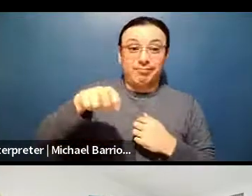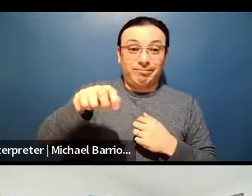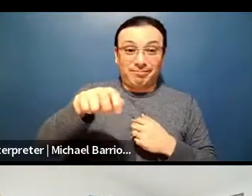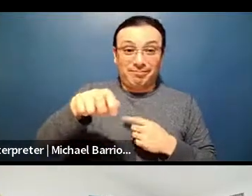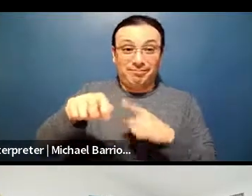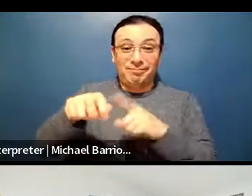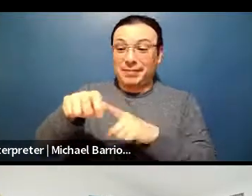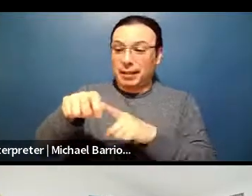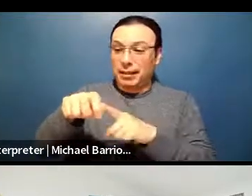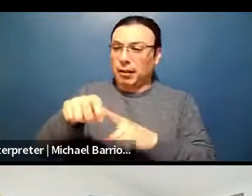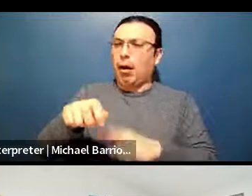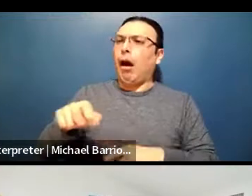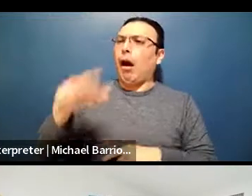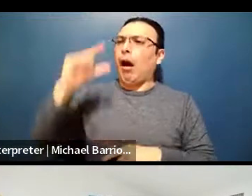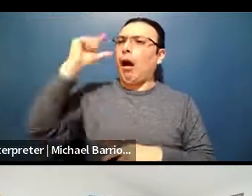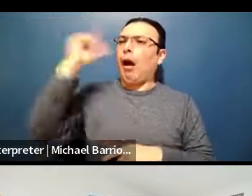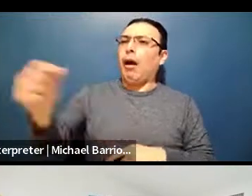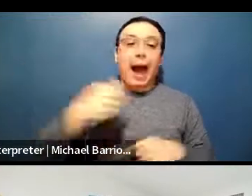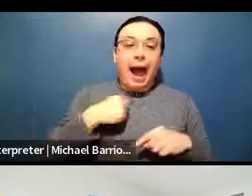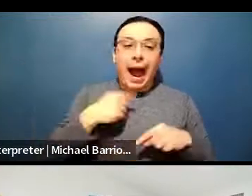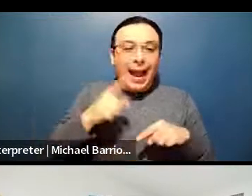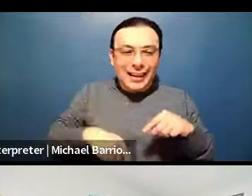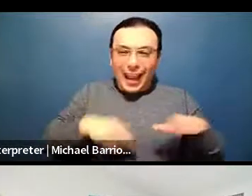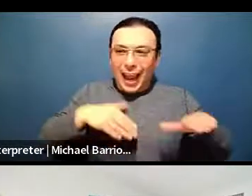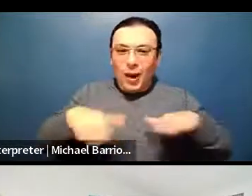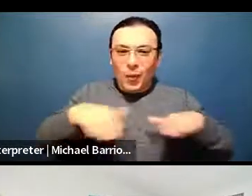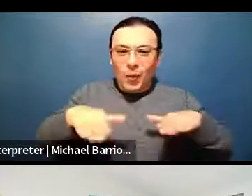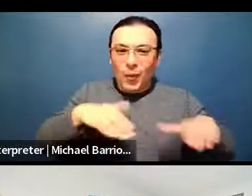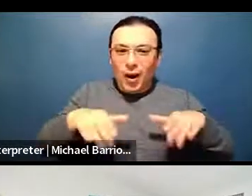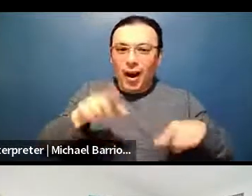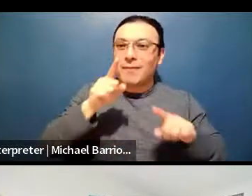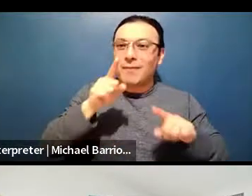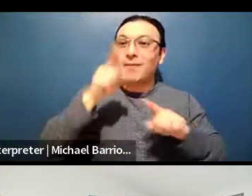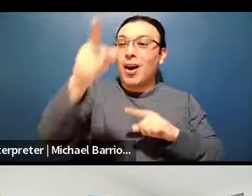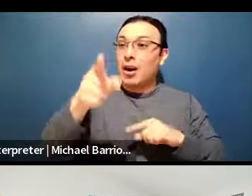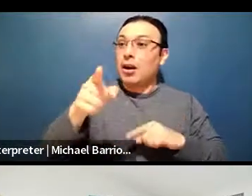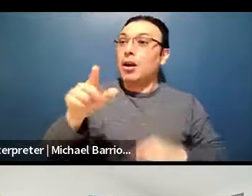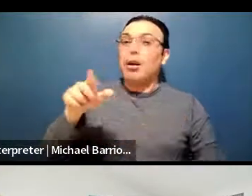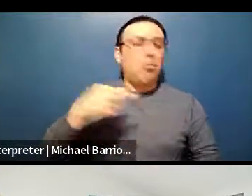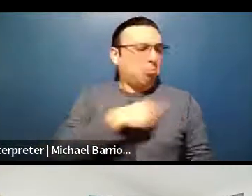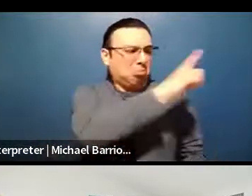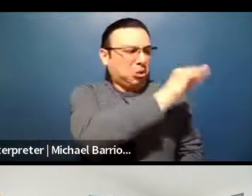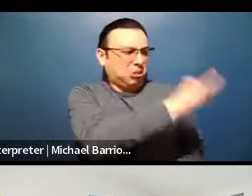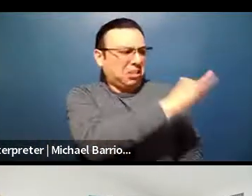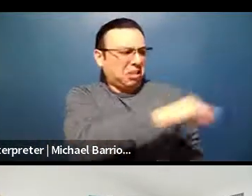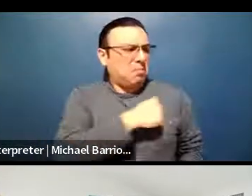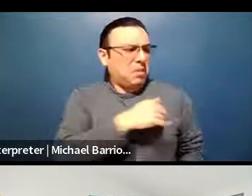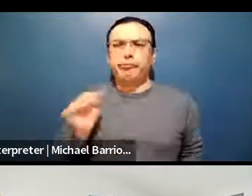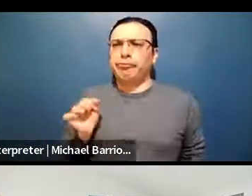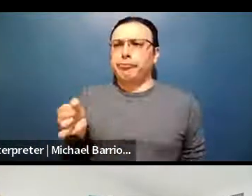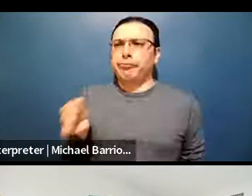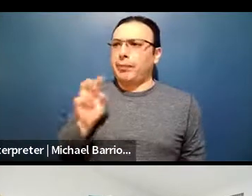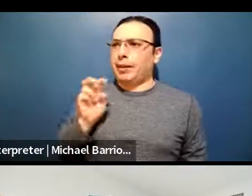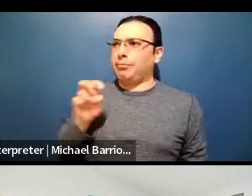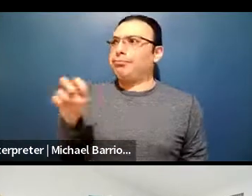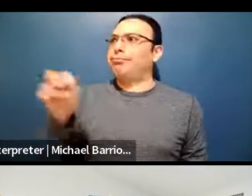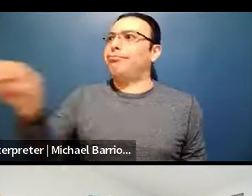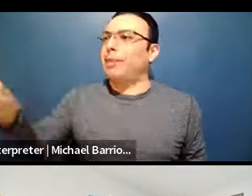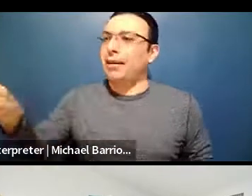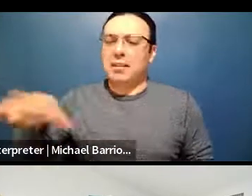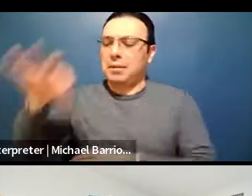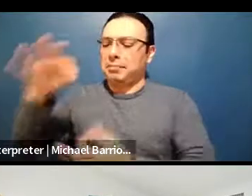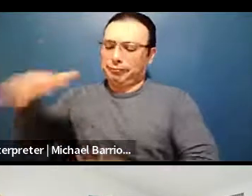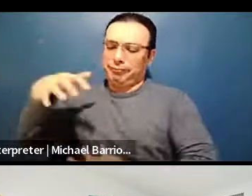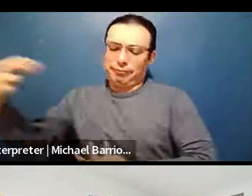can just like zip down to the corner and get something for us that we need and come right back. Like that is also, I think, like its own